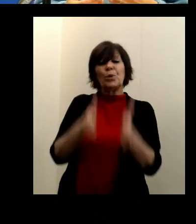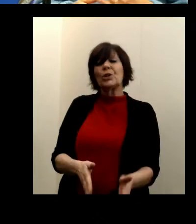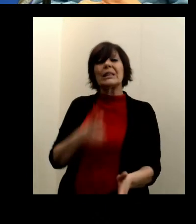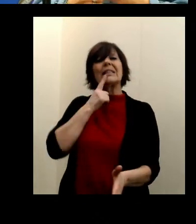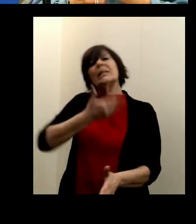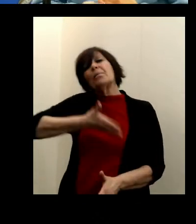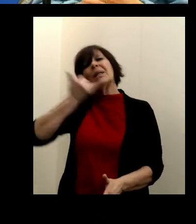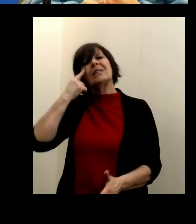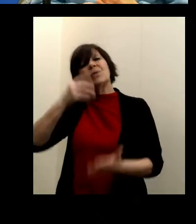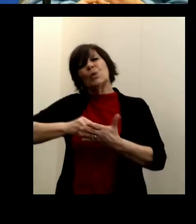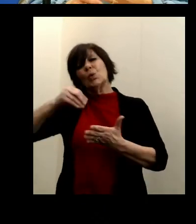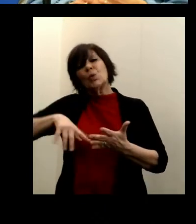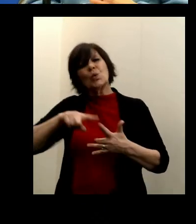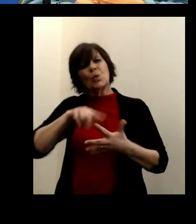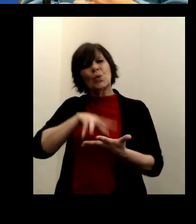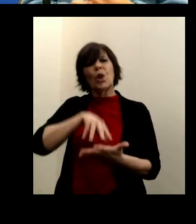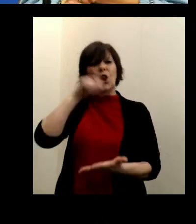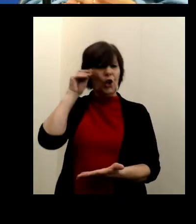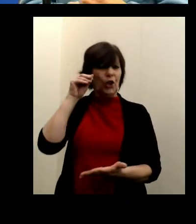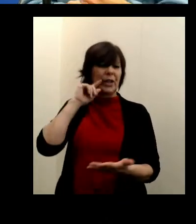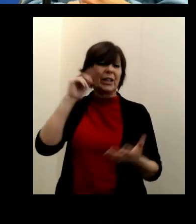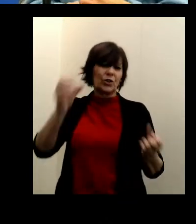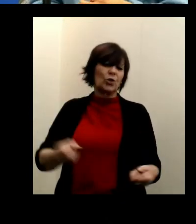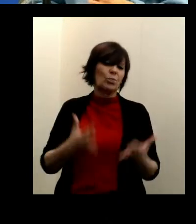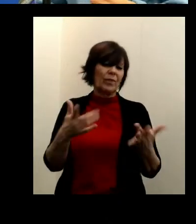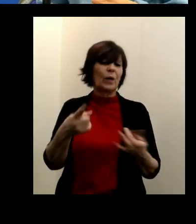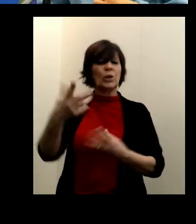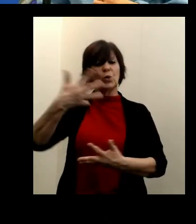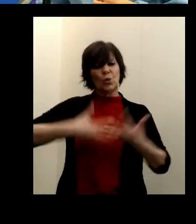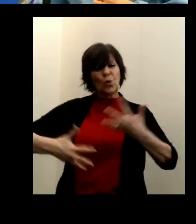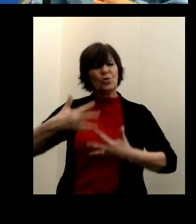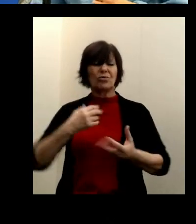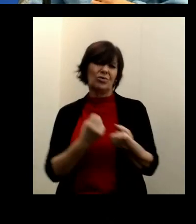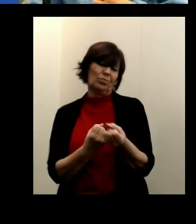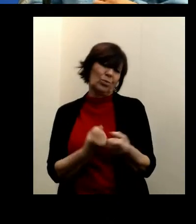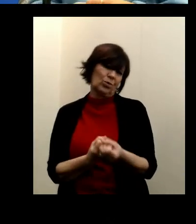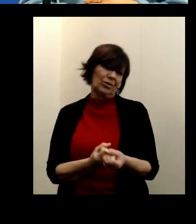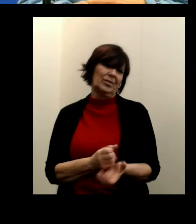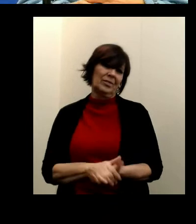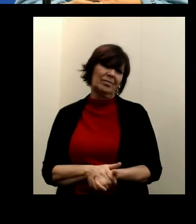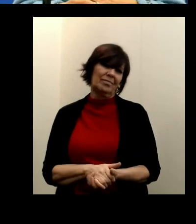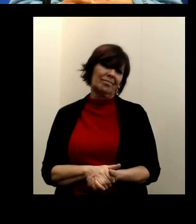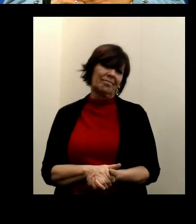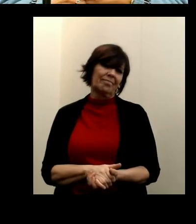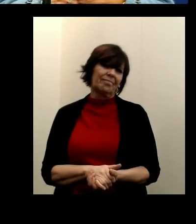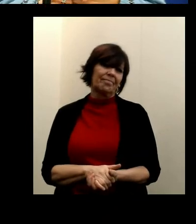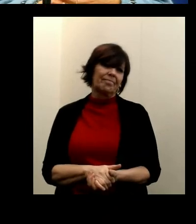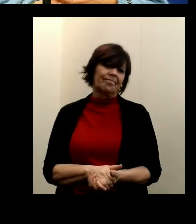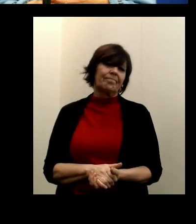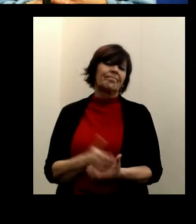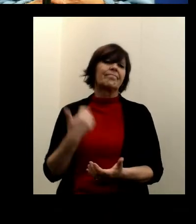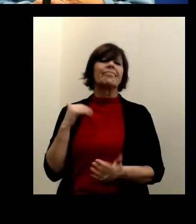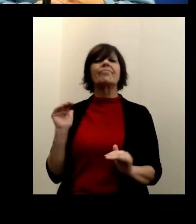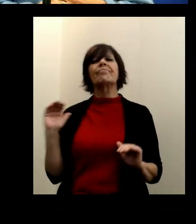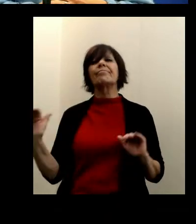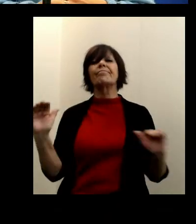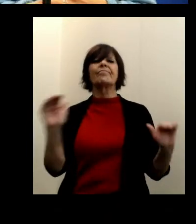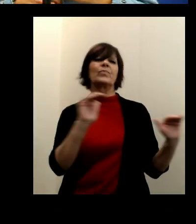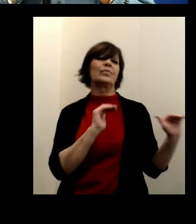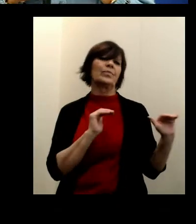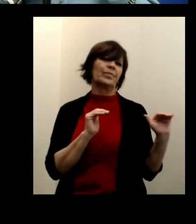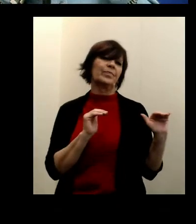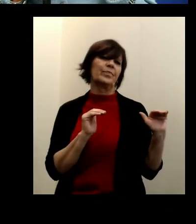opportunity for students to learn and also provide them with social emotional support. So just want to remind people